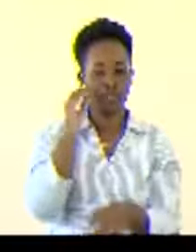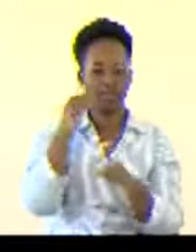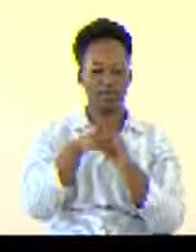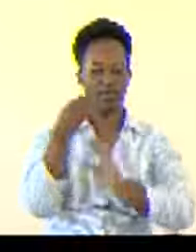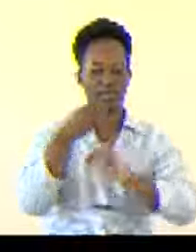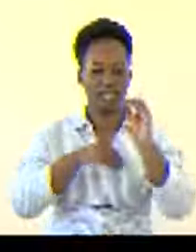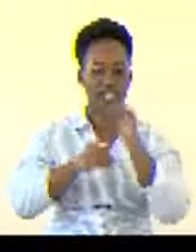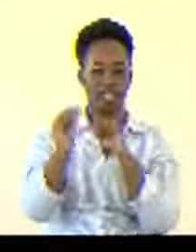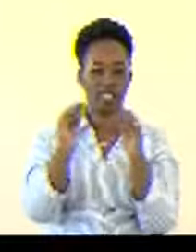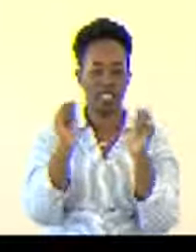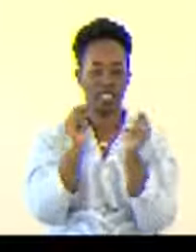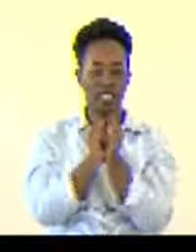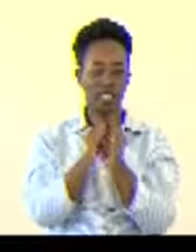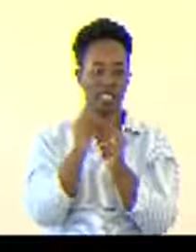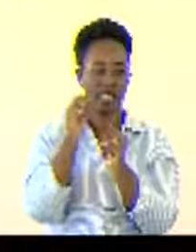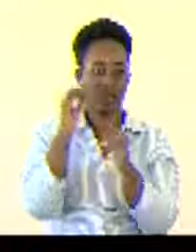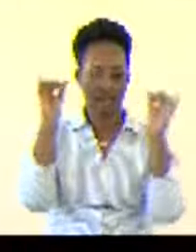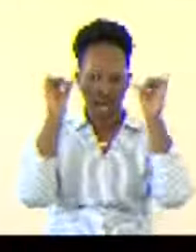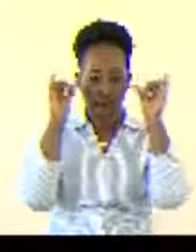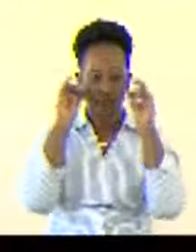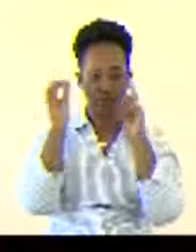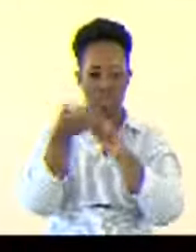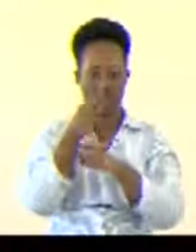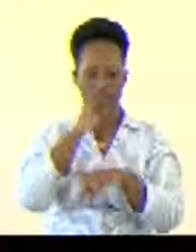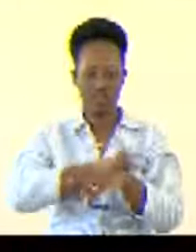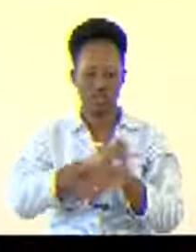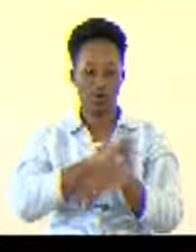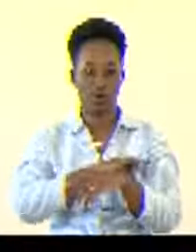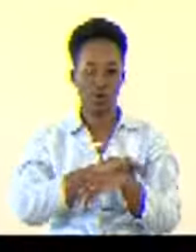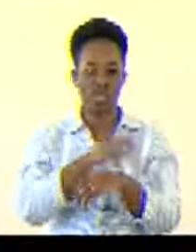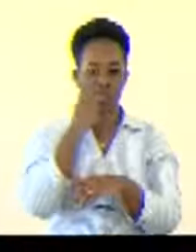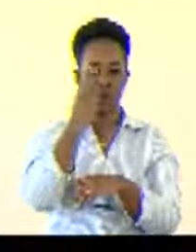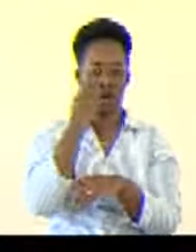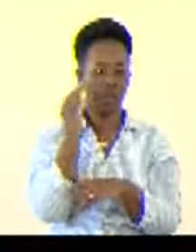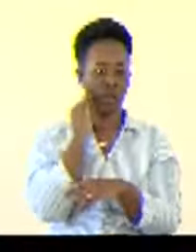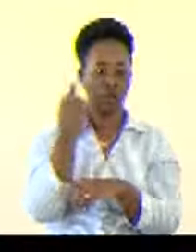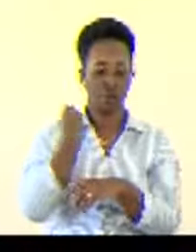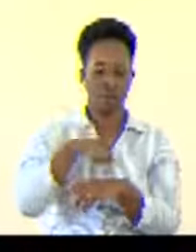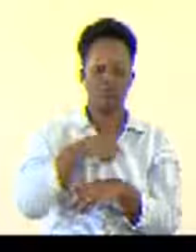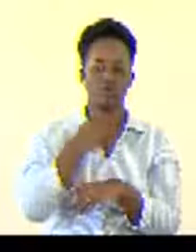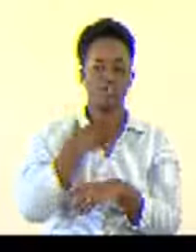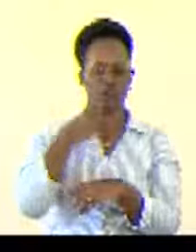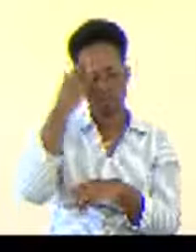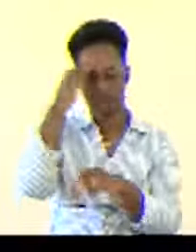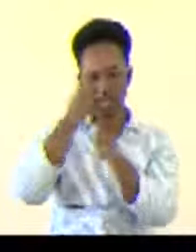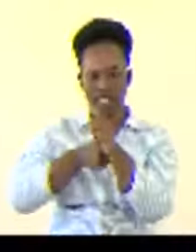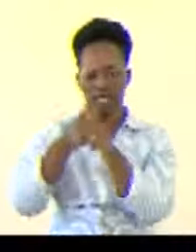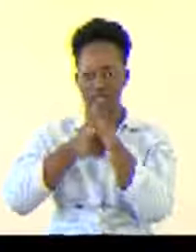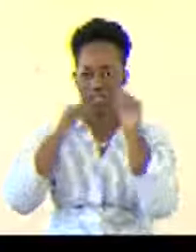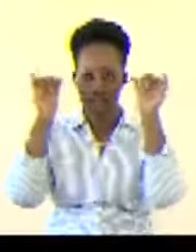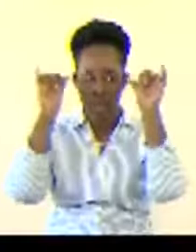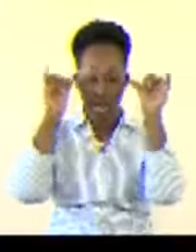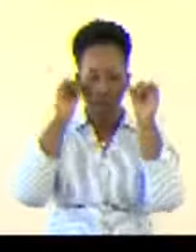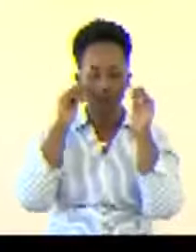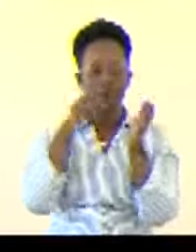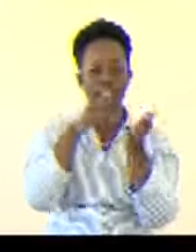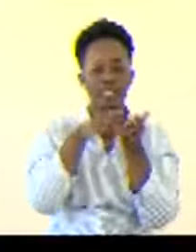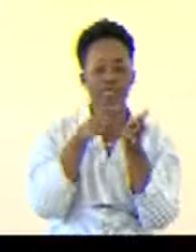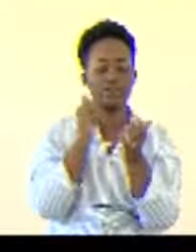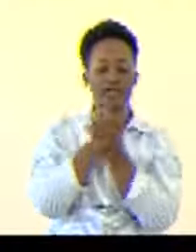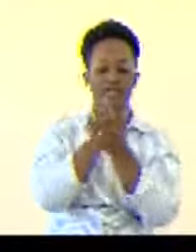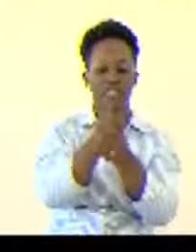10 cows, you have gotten a profit of 1 million. We want to know each cow has contributed how much gross